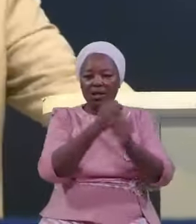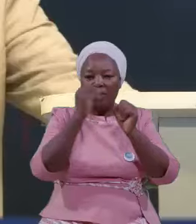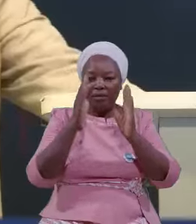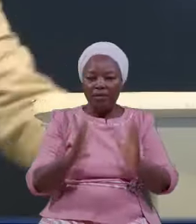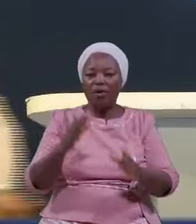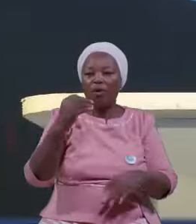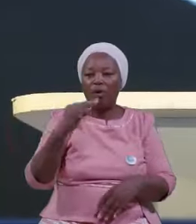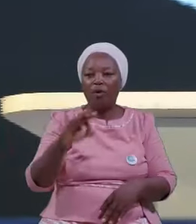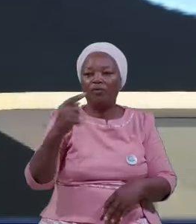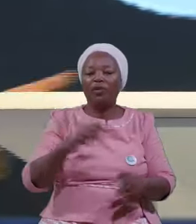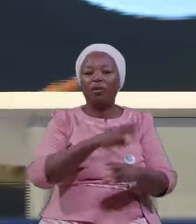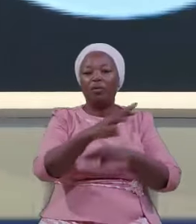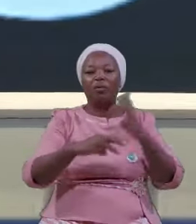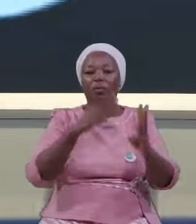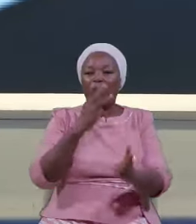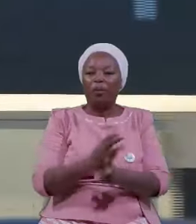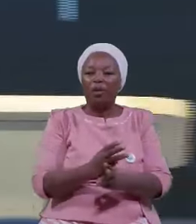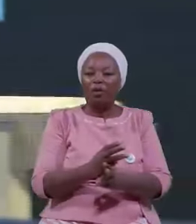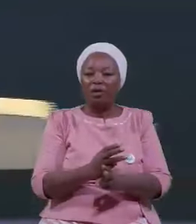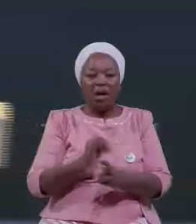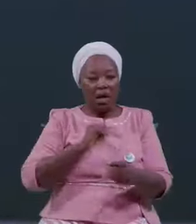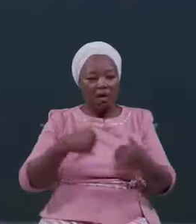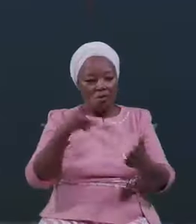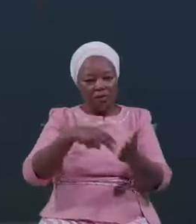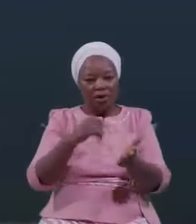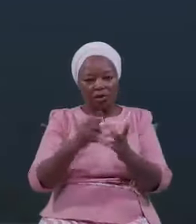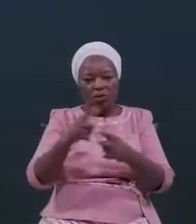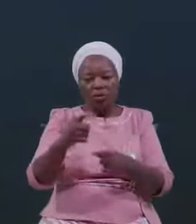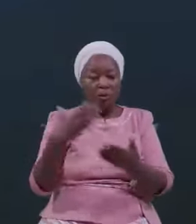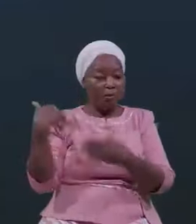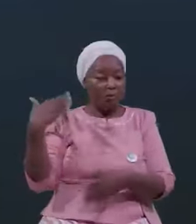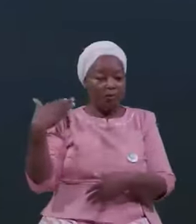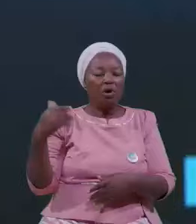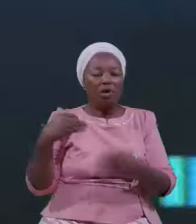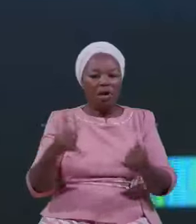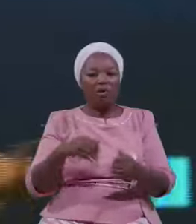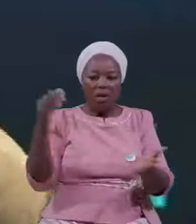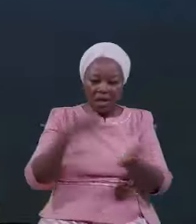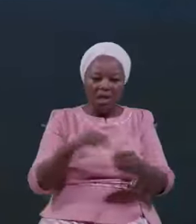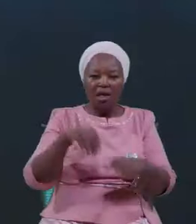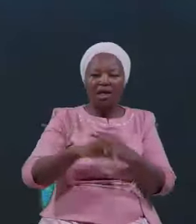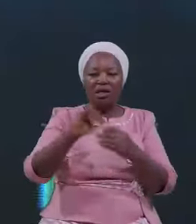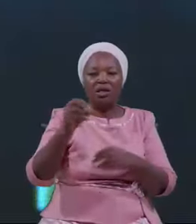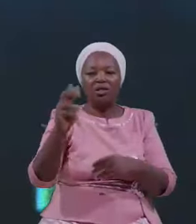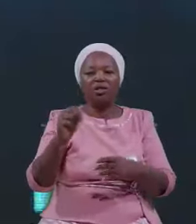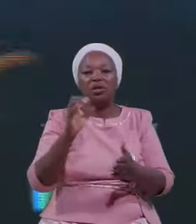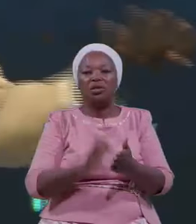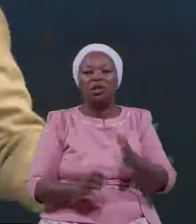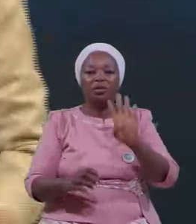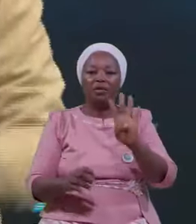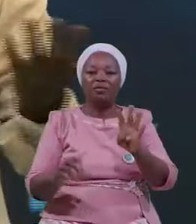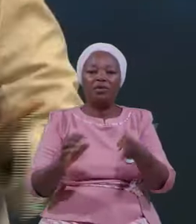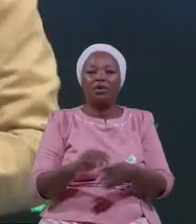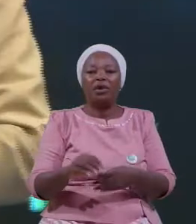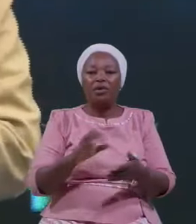the world. I've read it this before. Let me read again in John chapter 4. Reading from verse 25.